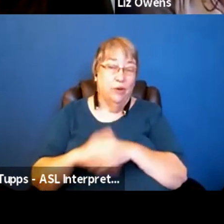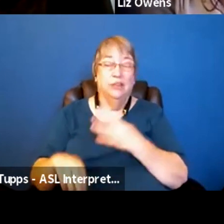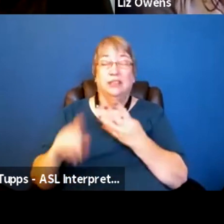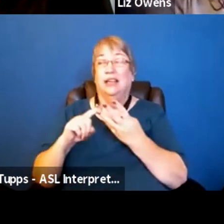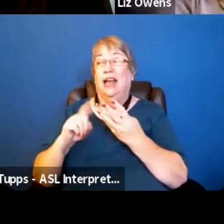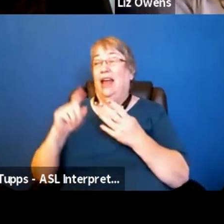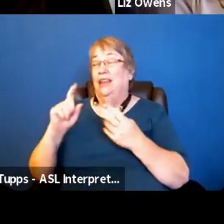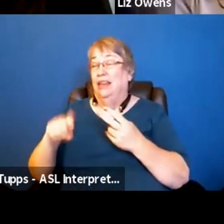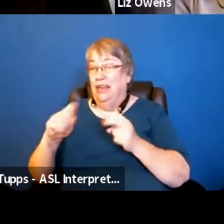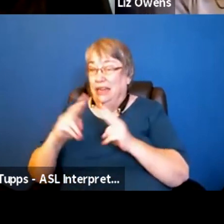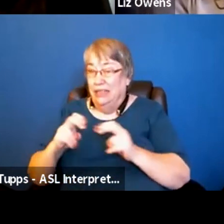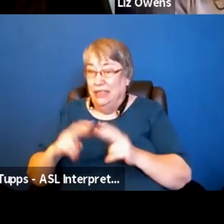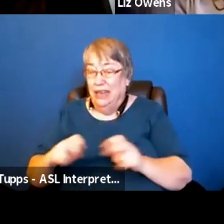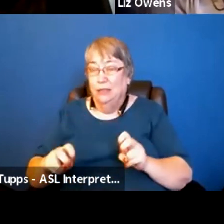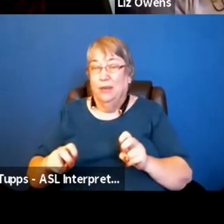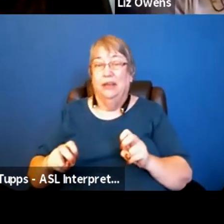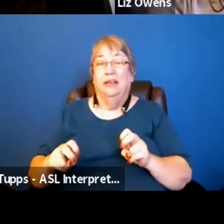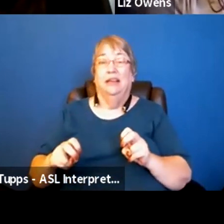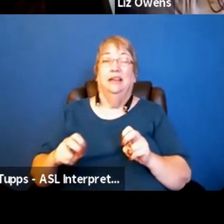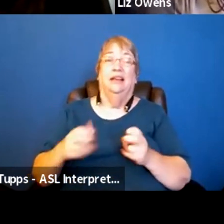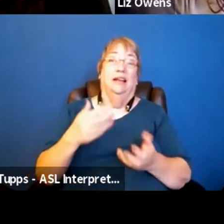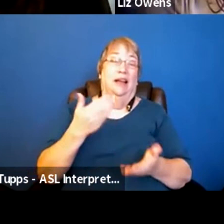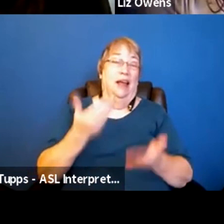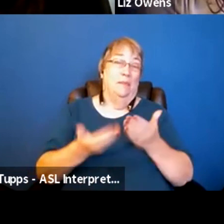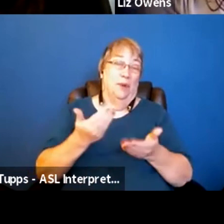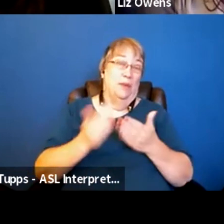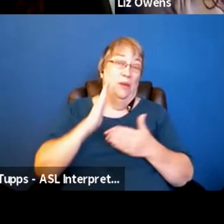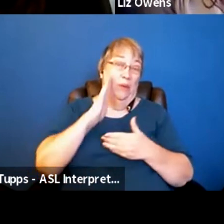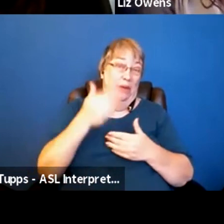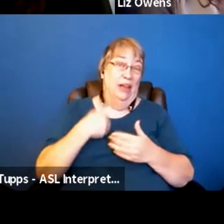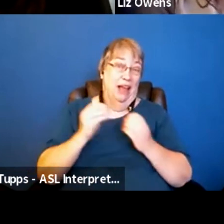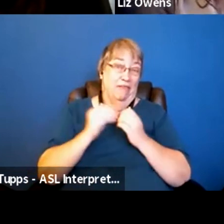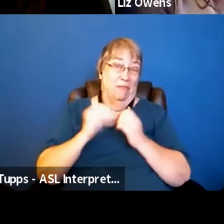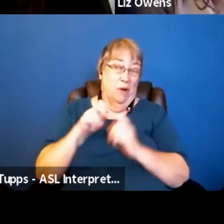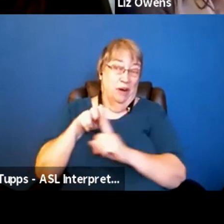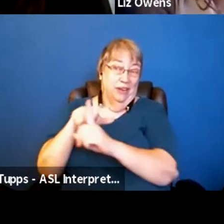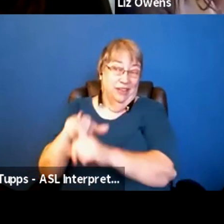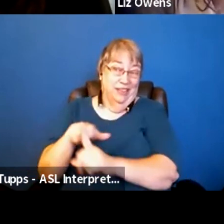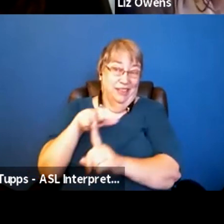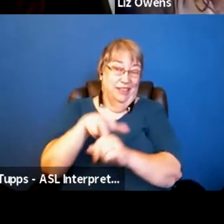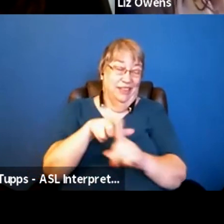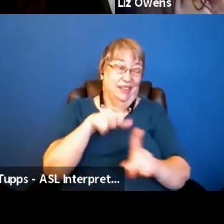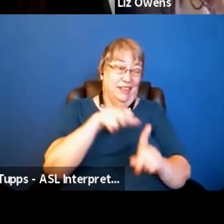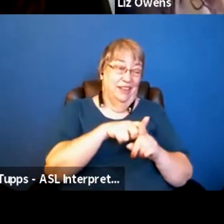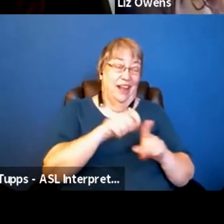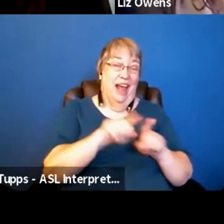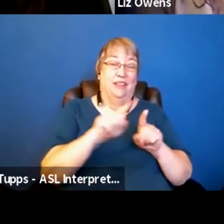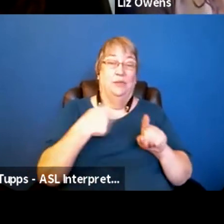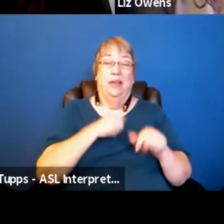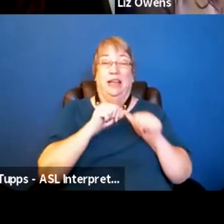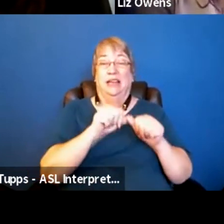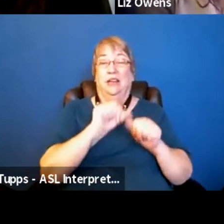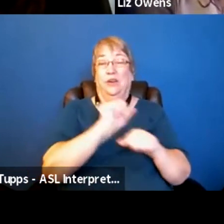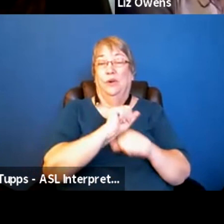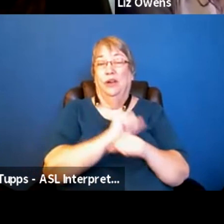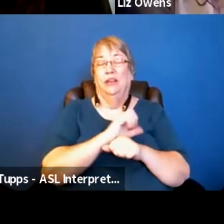assessment. And I would anticipate more engagement as we work through this next steps. So really appreciate your time.